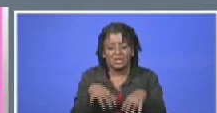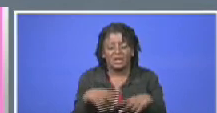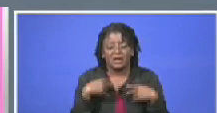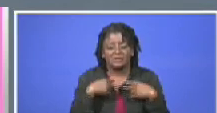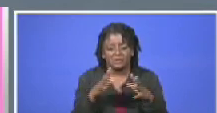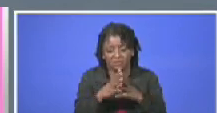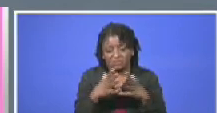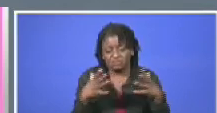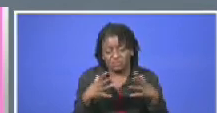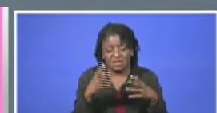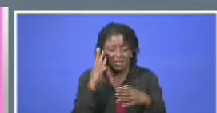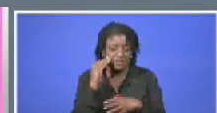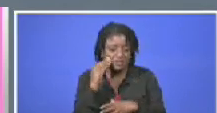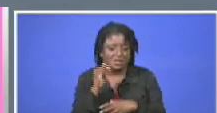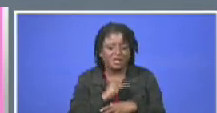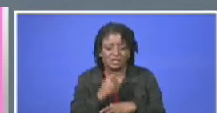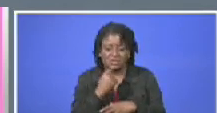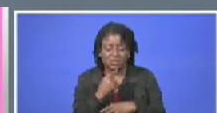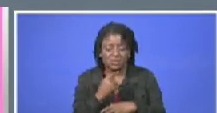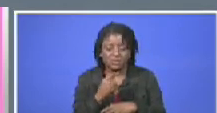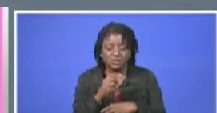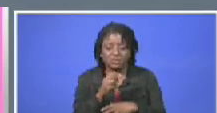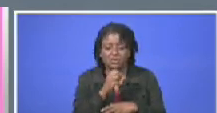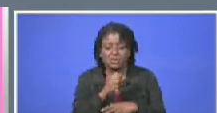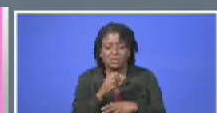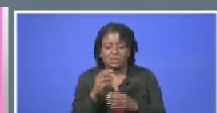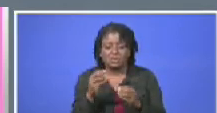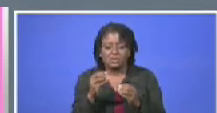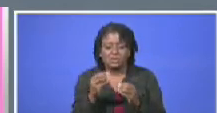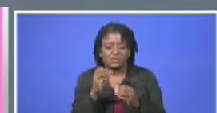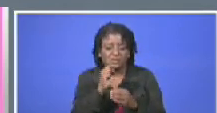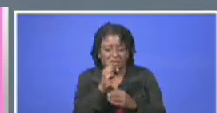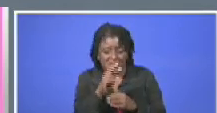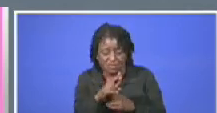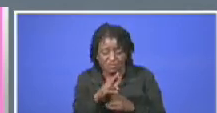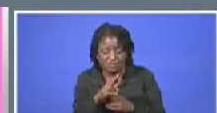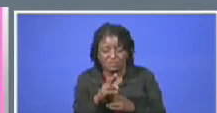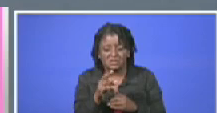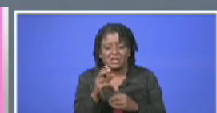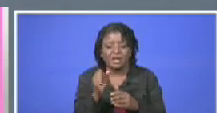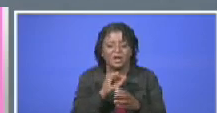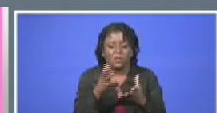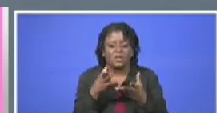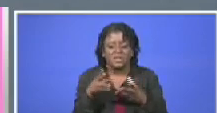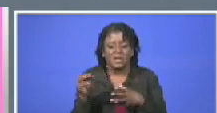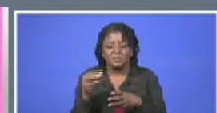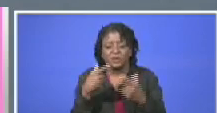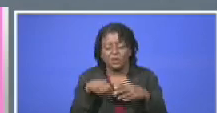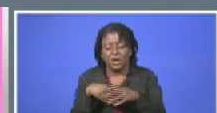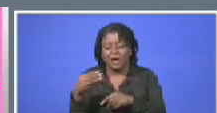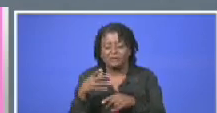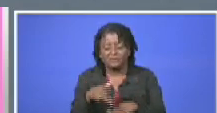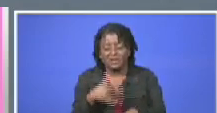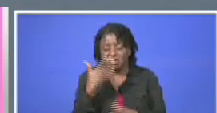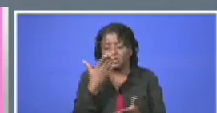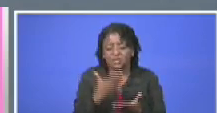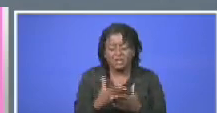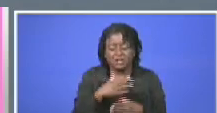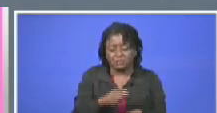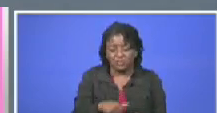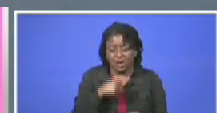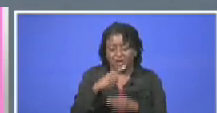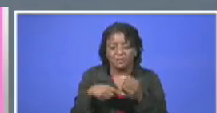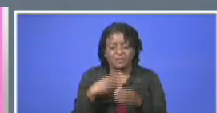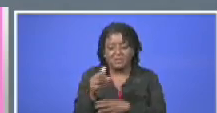experience. You know, I told the seniors that I really wanted them to go out feeling good and proud about themselves. They've invested their time